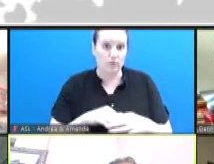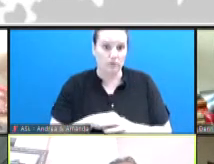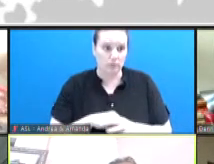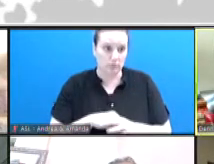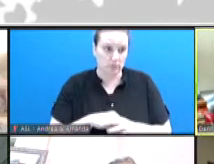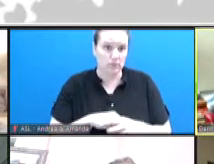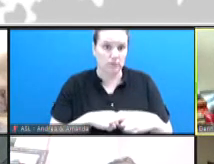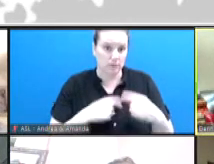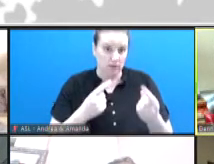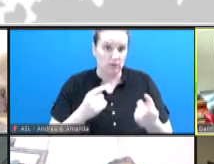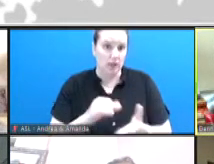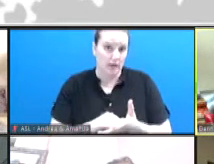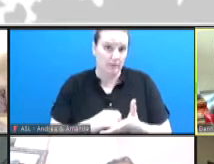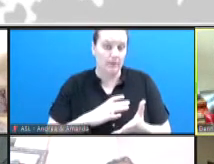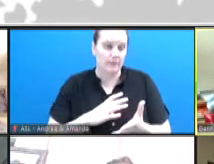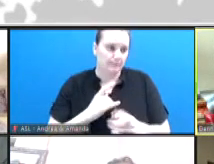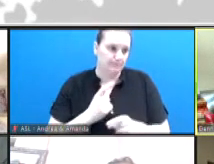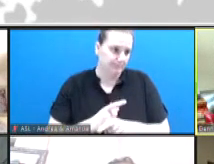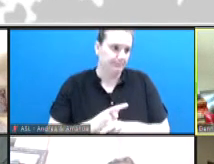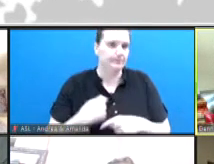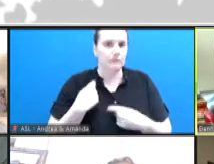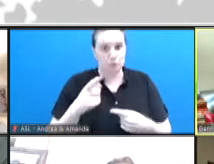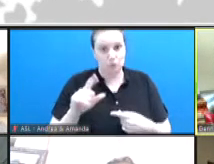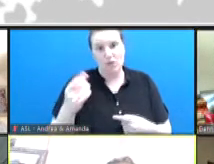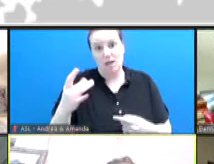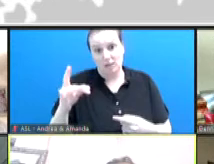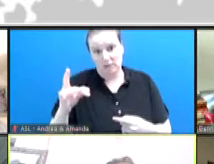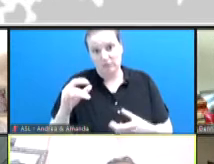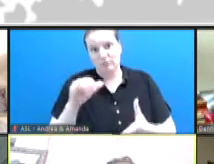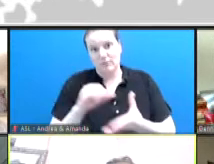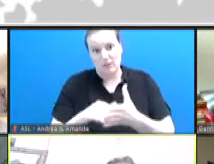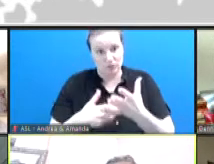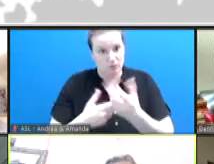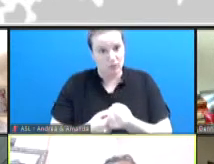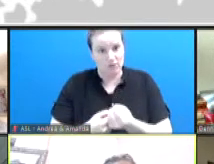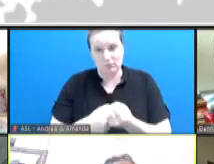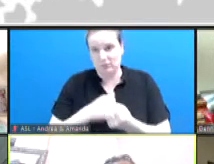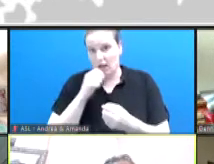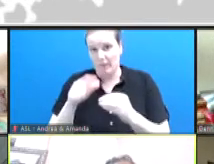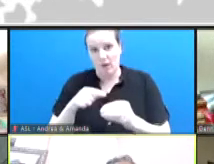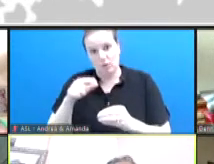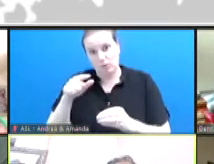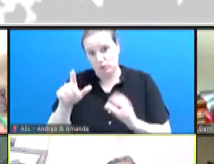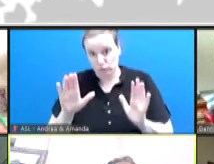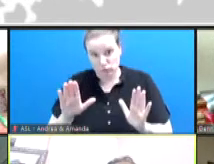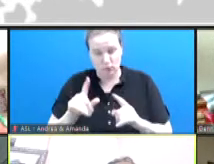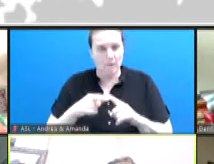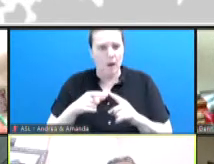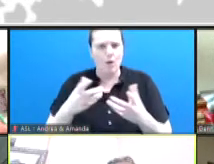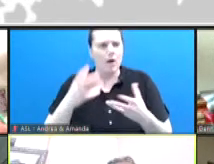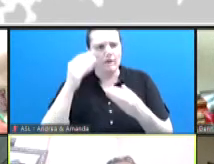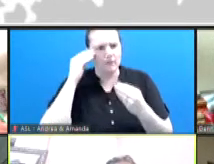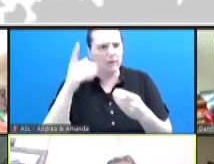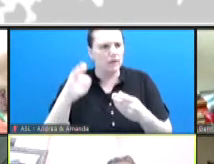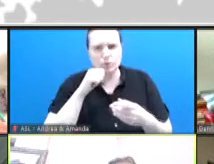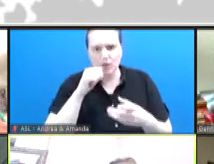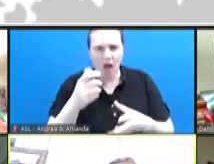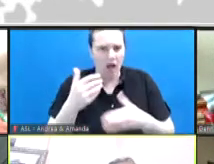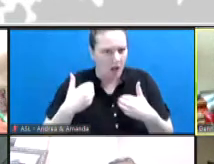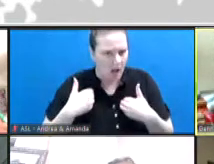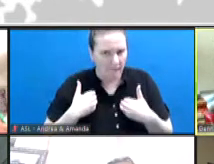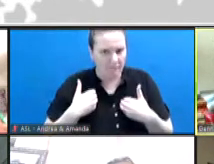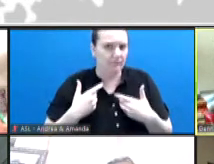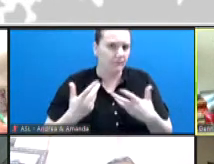since then. Whether you trust since 2018. That's the trust. And it's not about you, it's about what information you were not given.